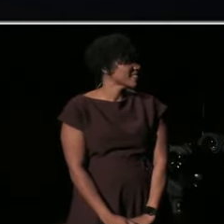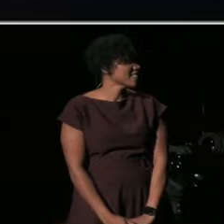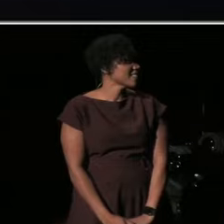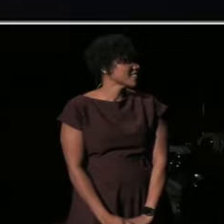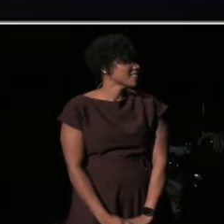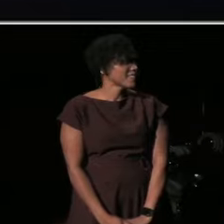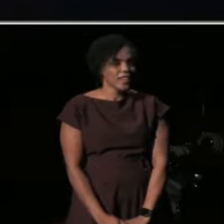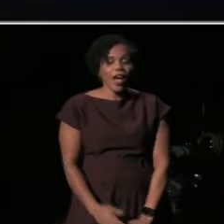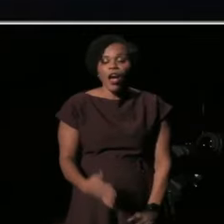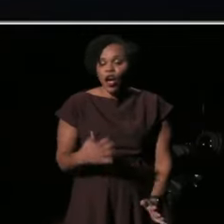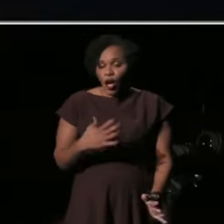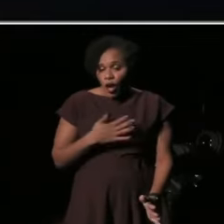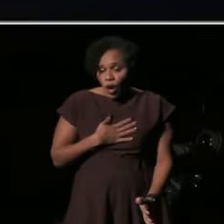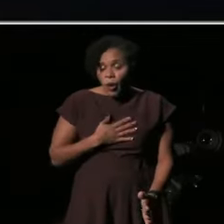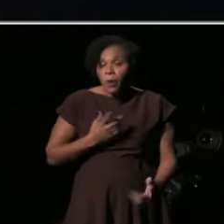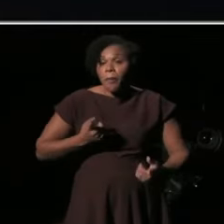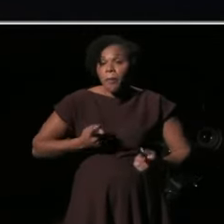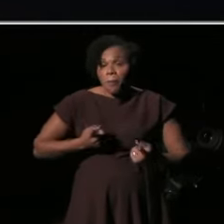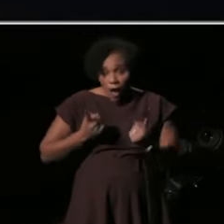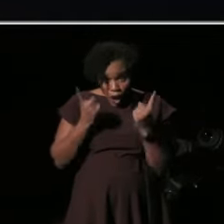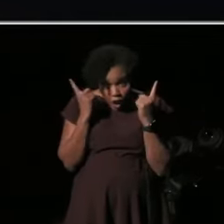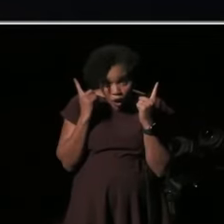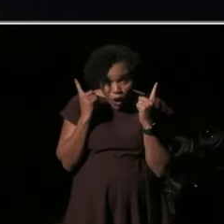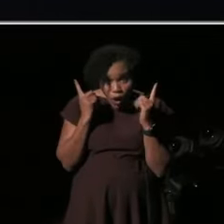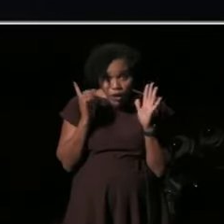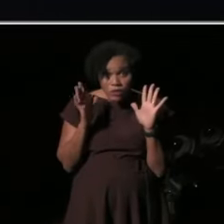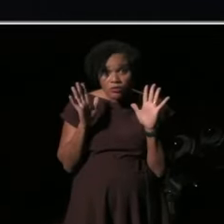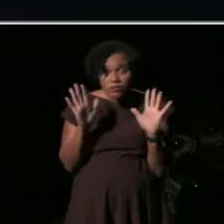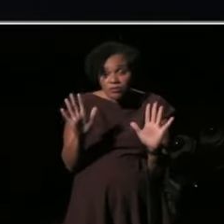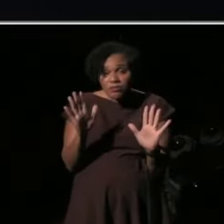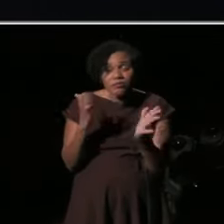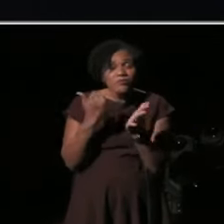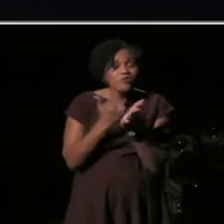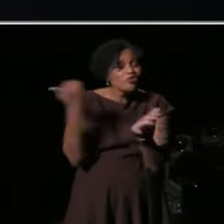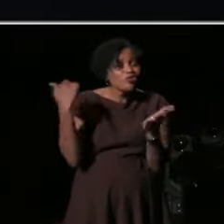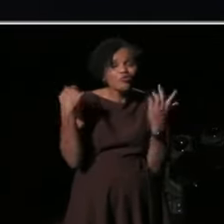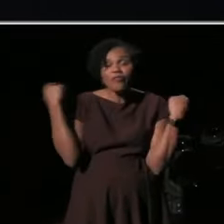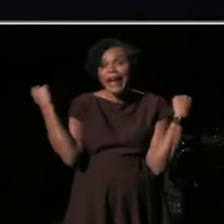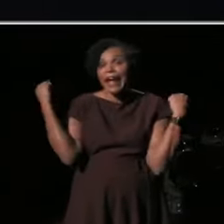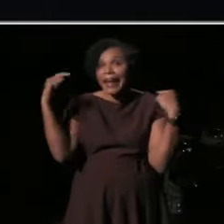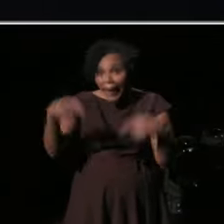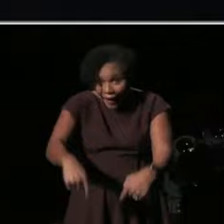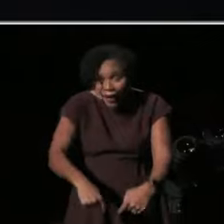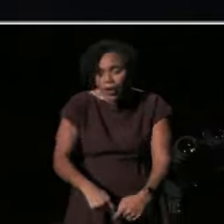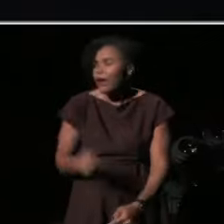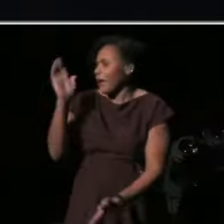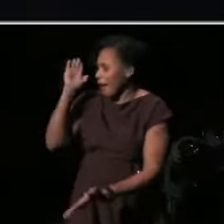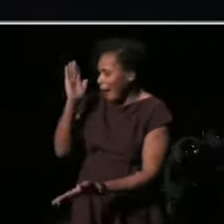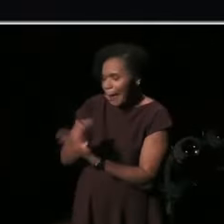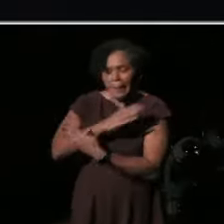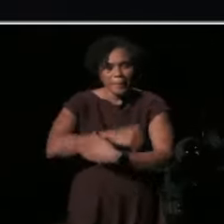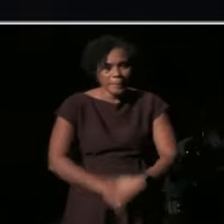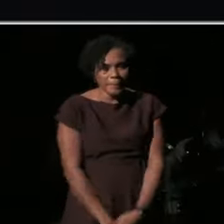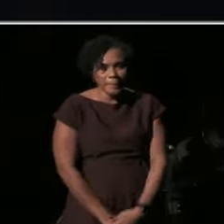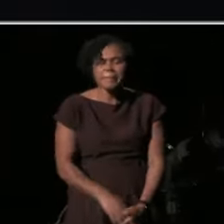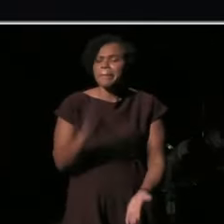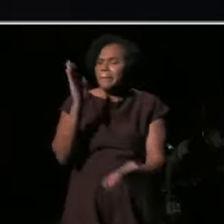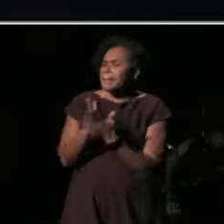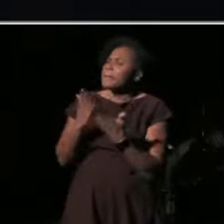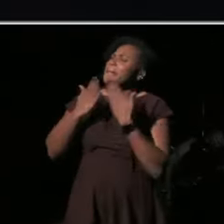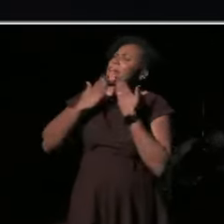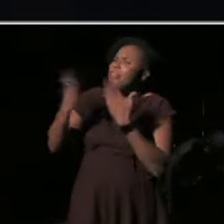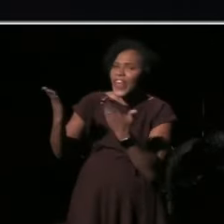Oh my God, it is so great to be here. It certainly is. It certainly is. Thank